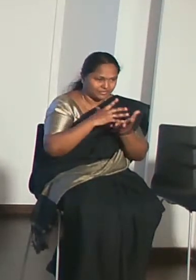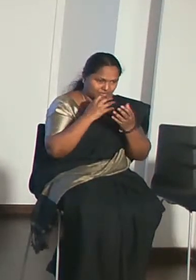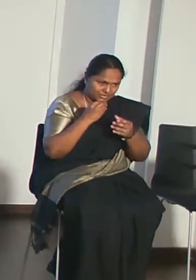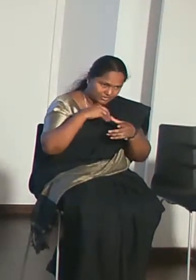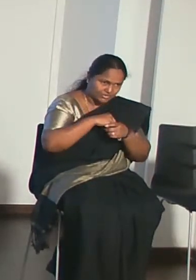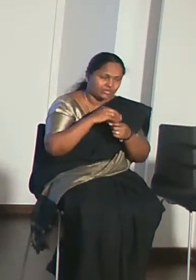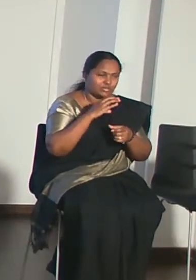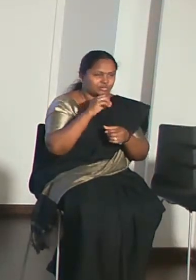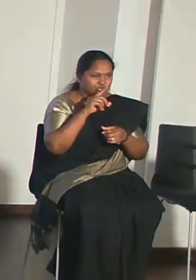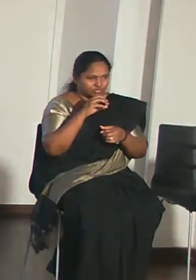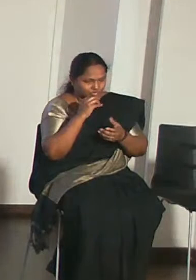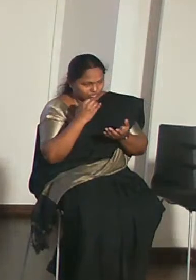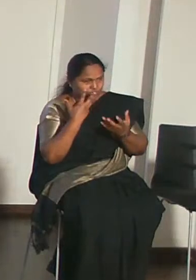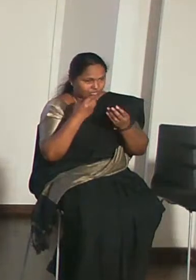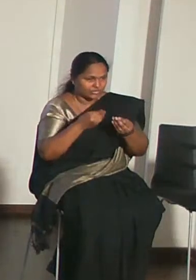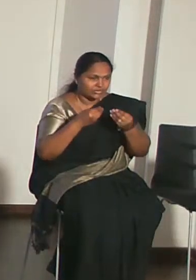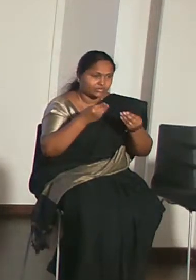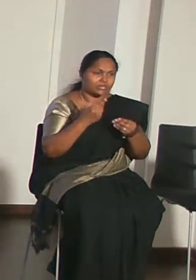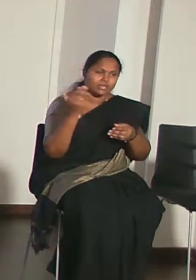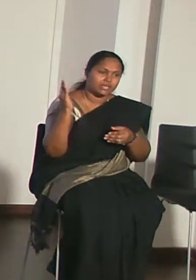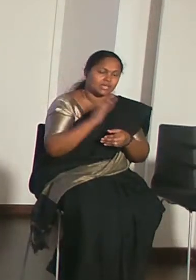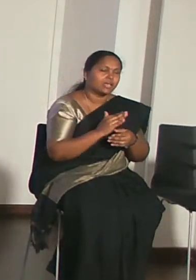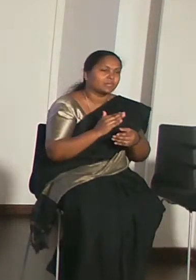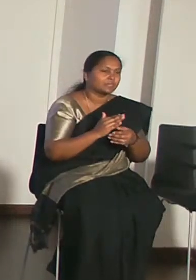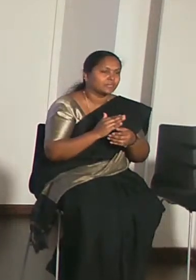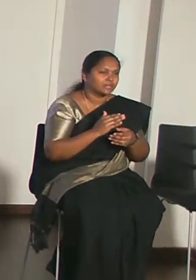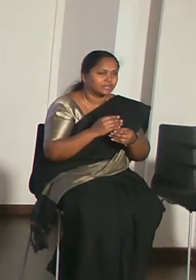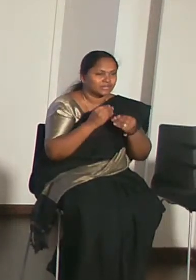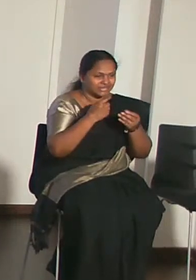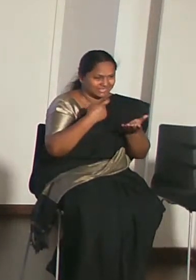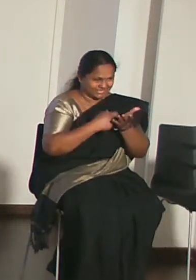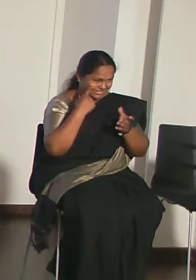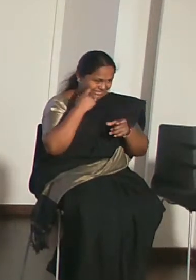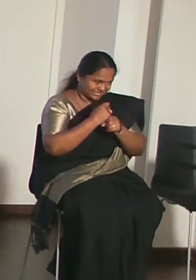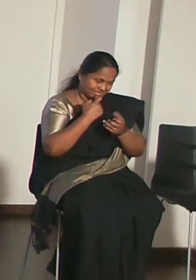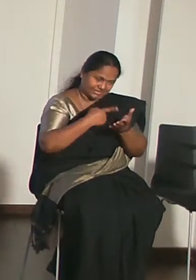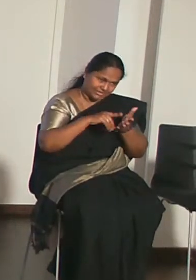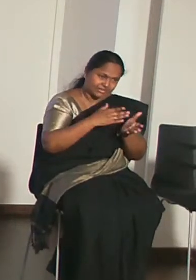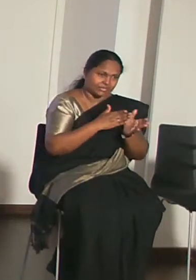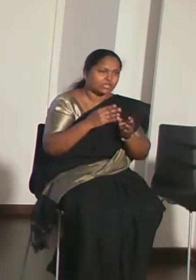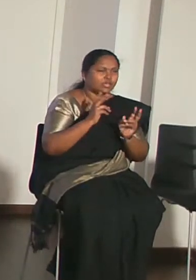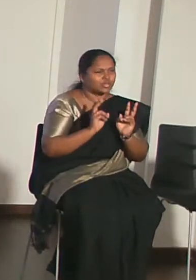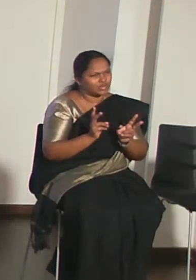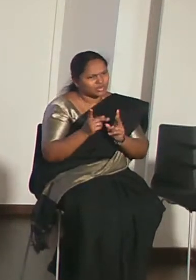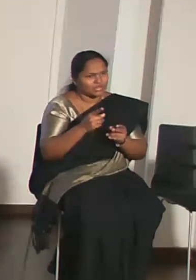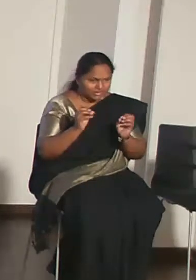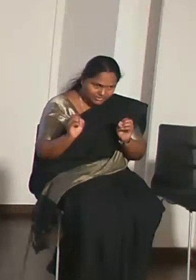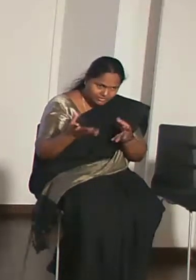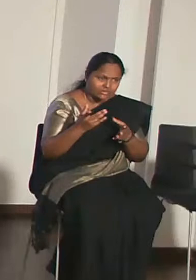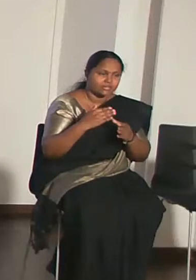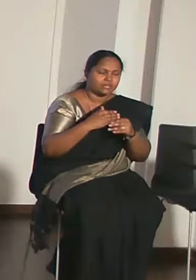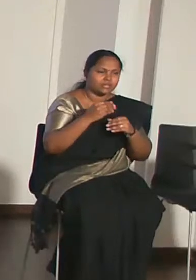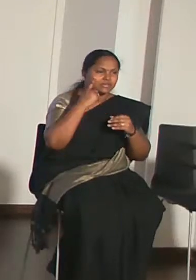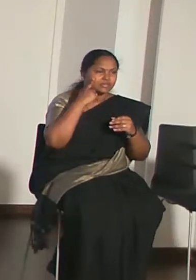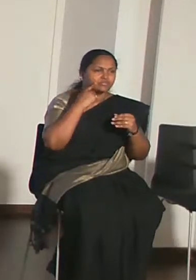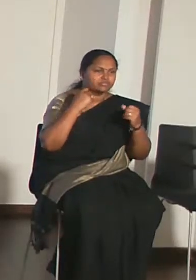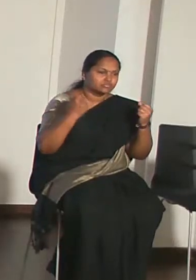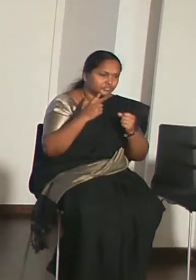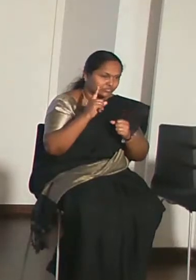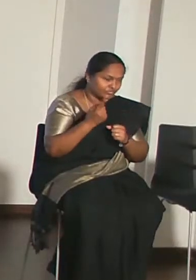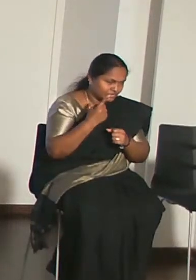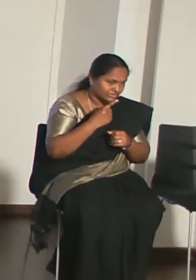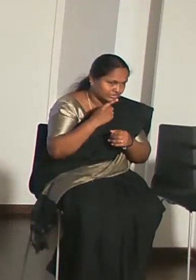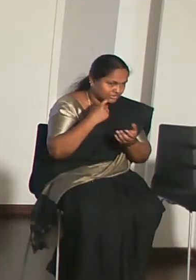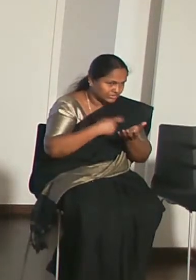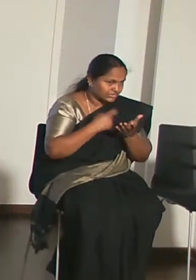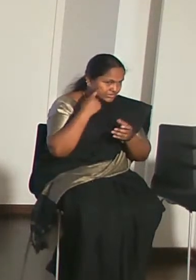chalk everywhere. So anyone who comes in can write on it, can scribble on it. And we began by scribbling the first line. So